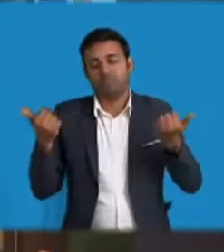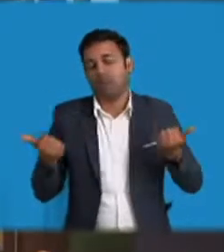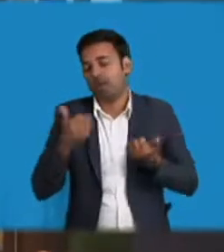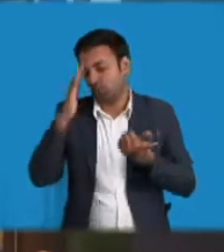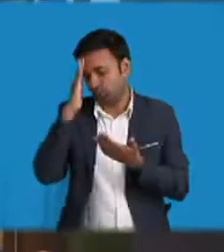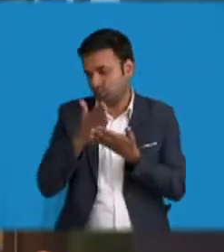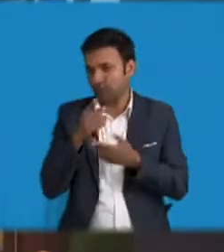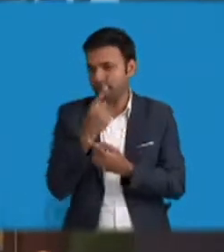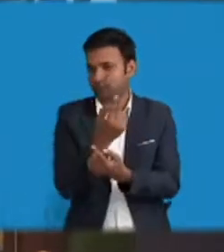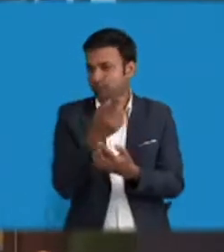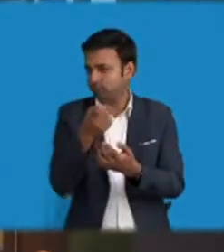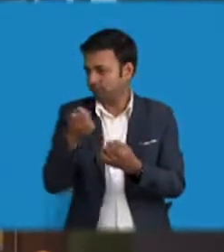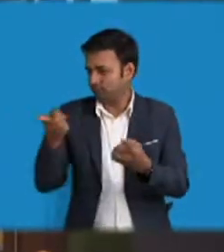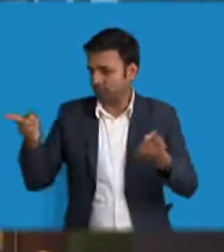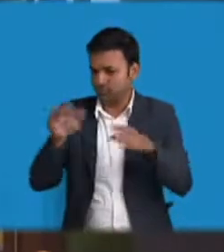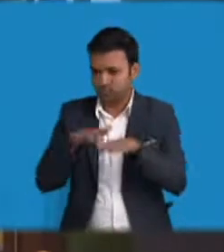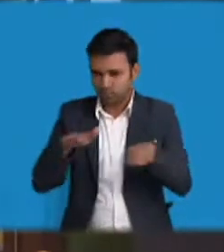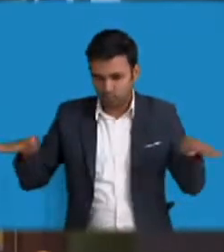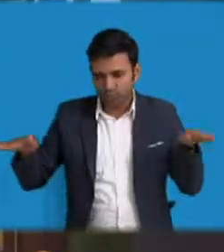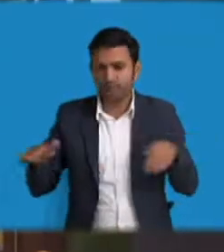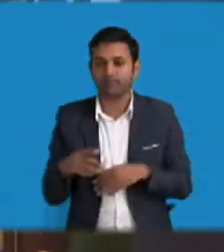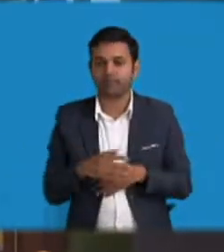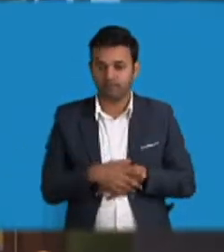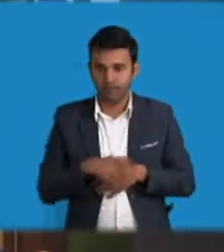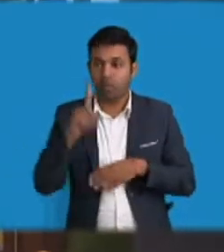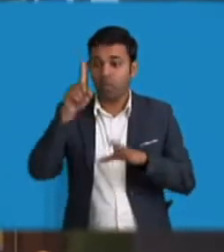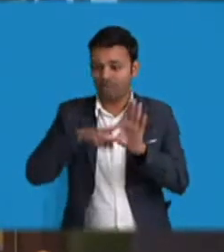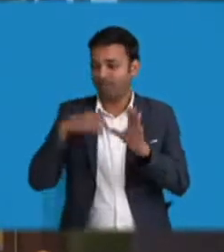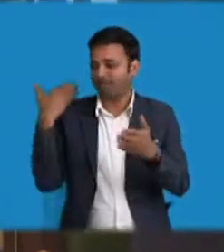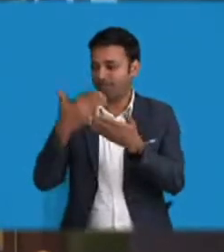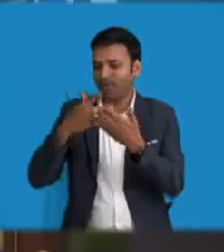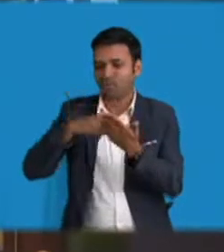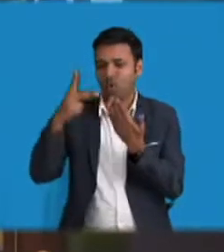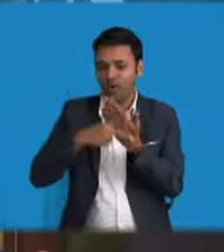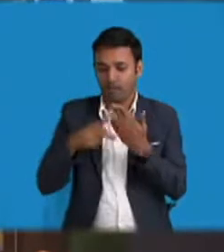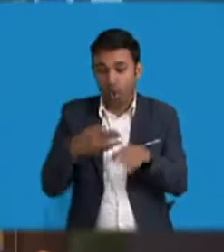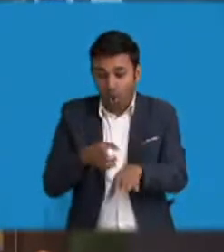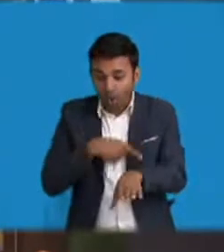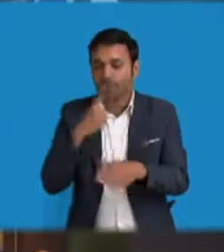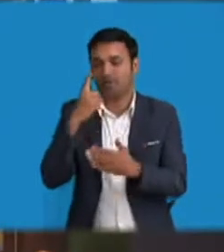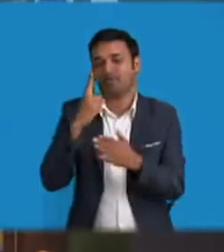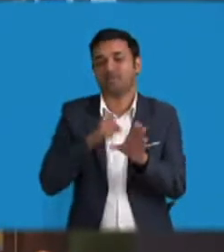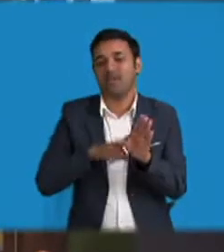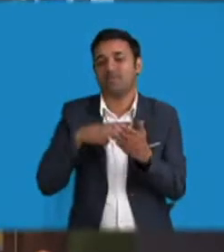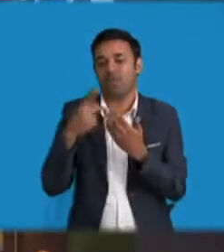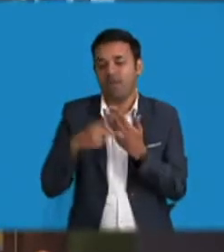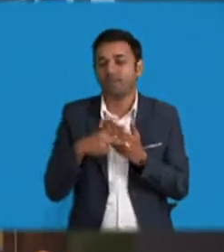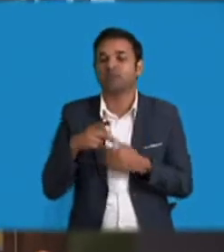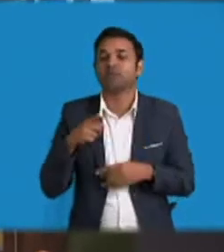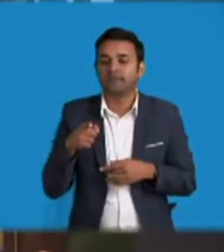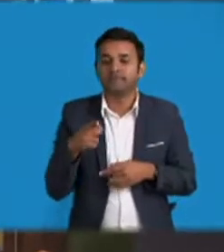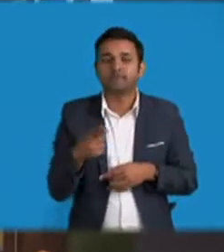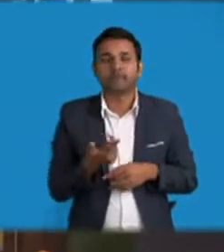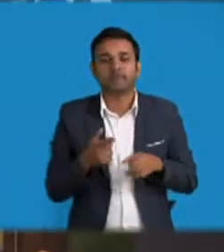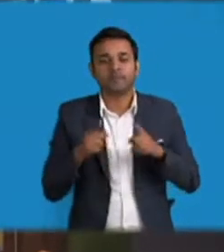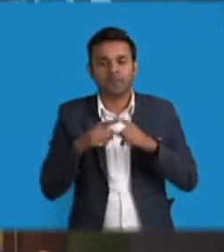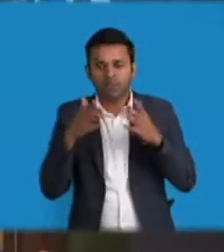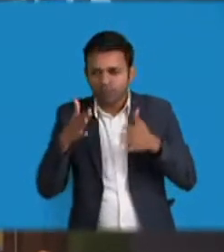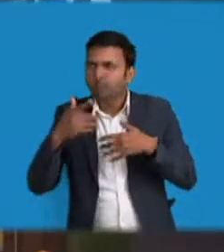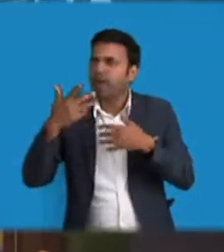award program at the Packed Certificate 2 level in electrical, mechanical, auto, in the area of engineering,